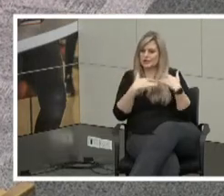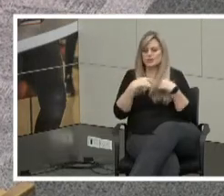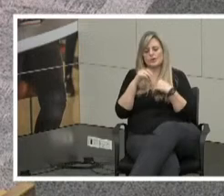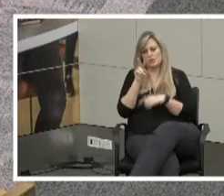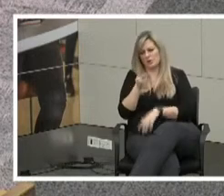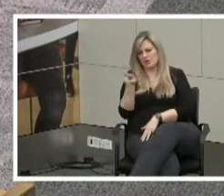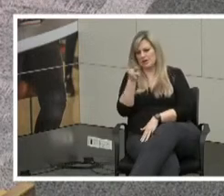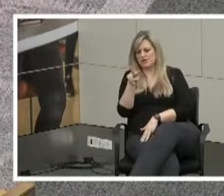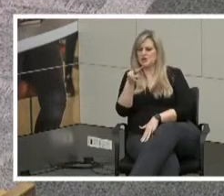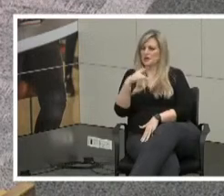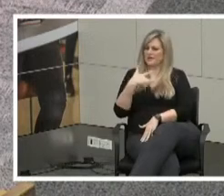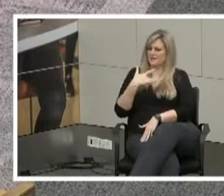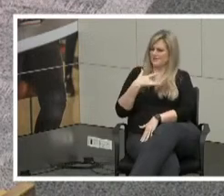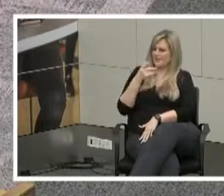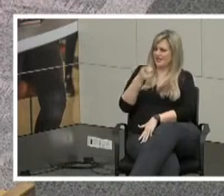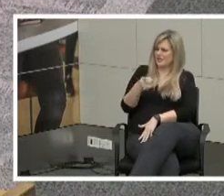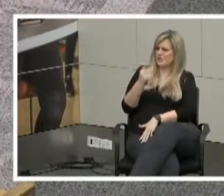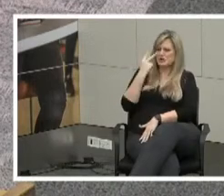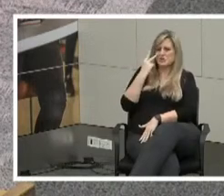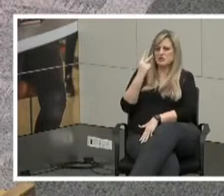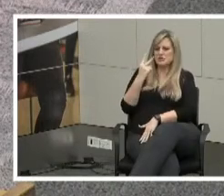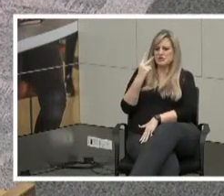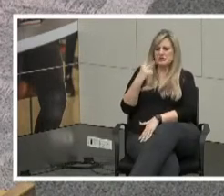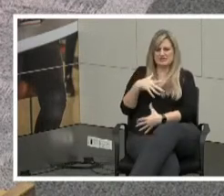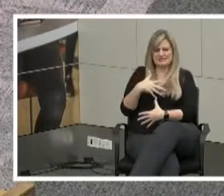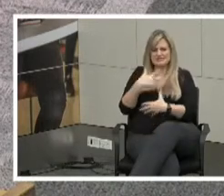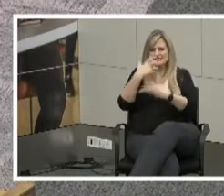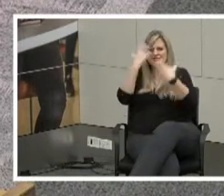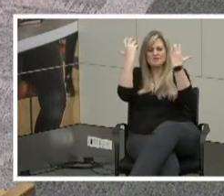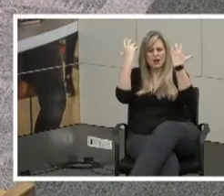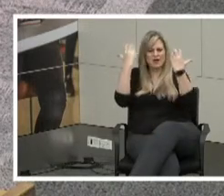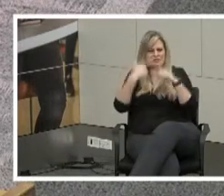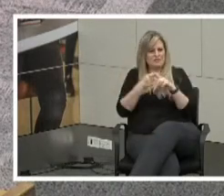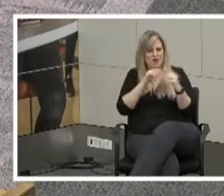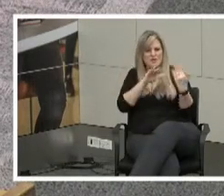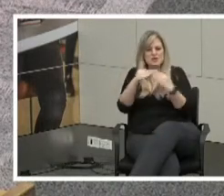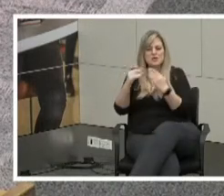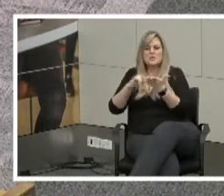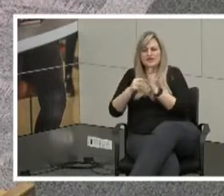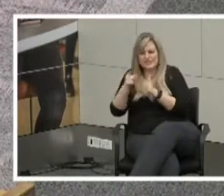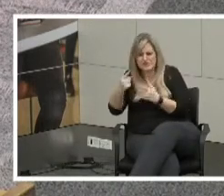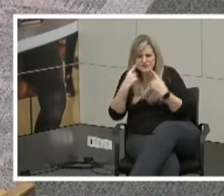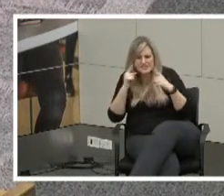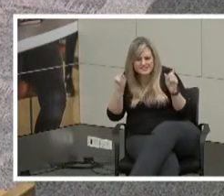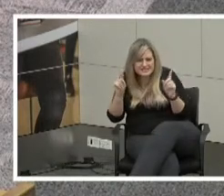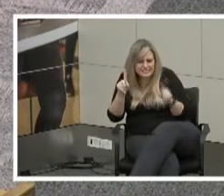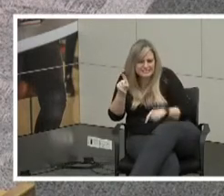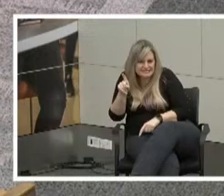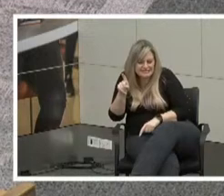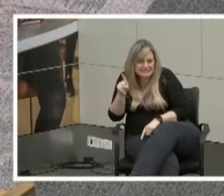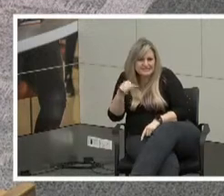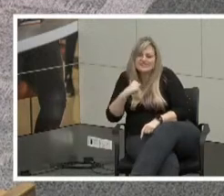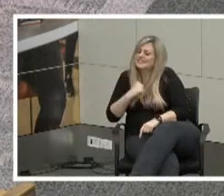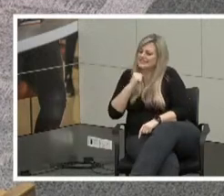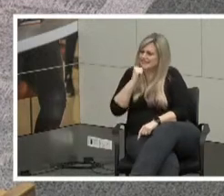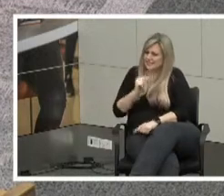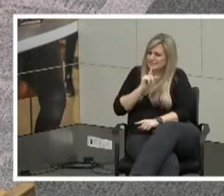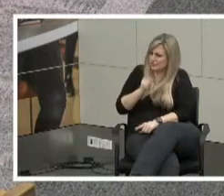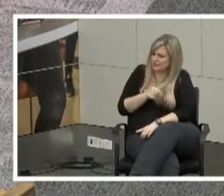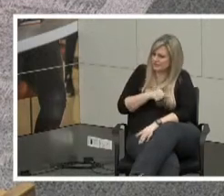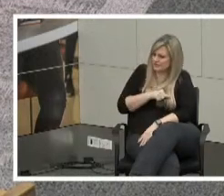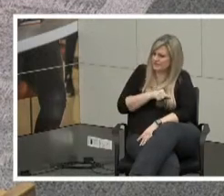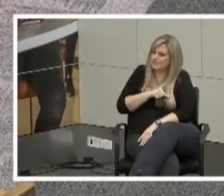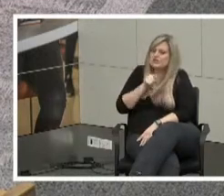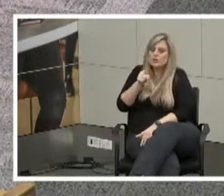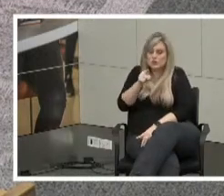get the distinct impression that you see outrage from this community as a sign of success and it is not